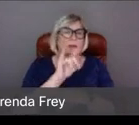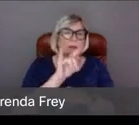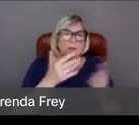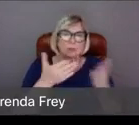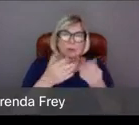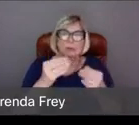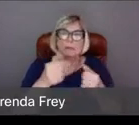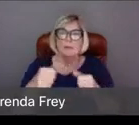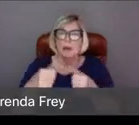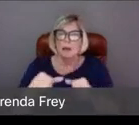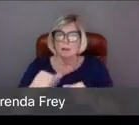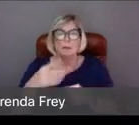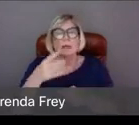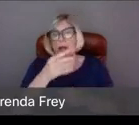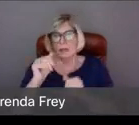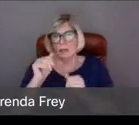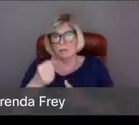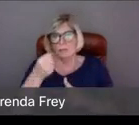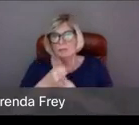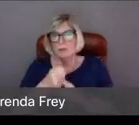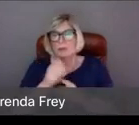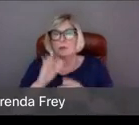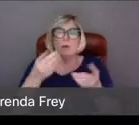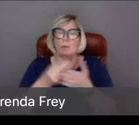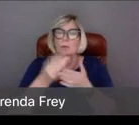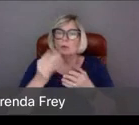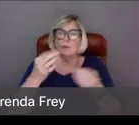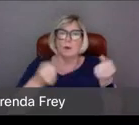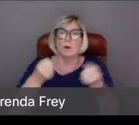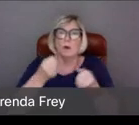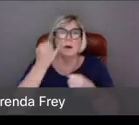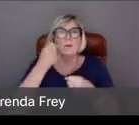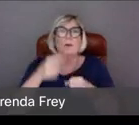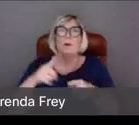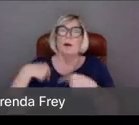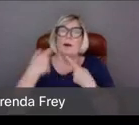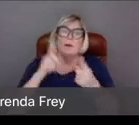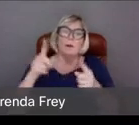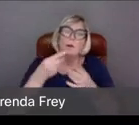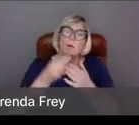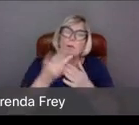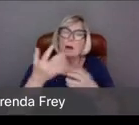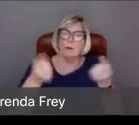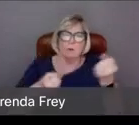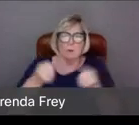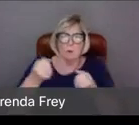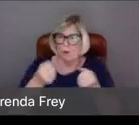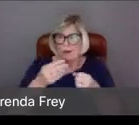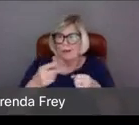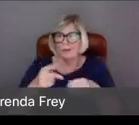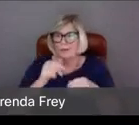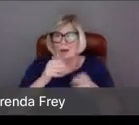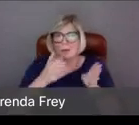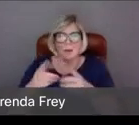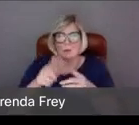deposits. It most certainly can affect auto purchases. So if you've ever gone to purchase a car and you weren't going to pay